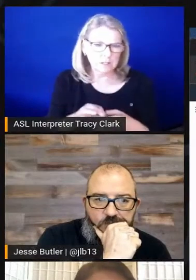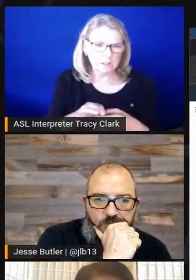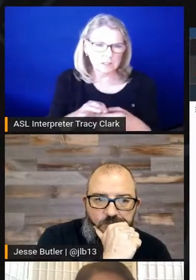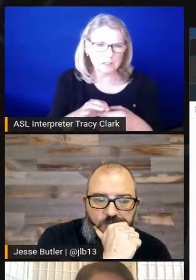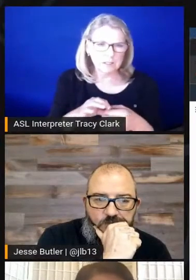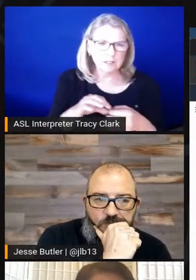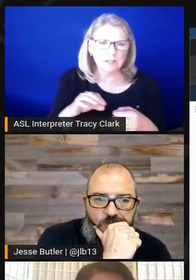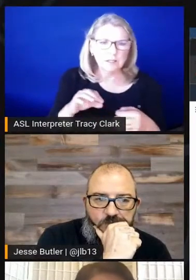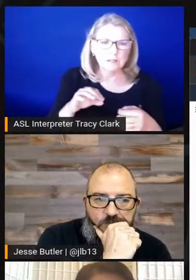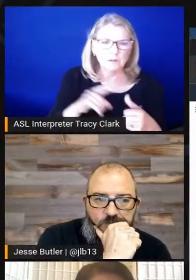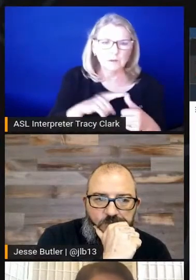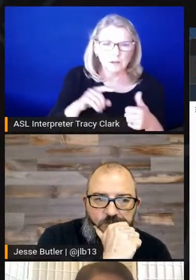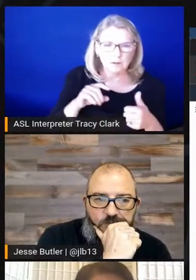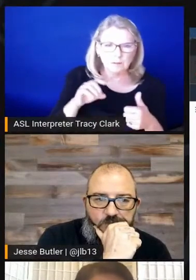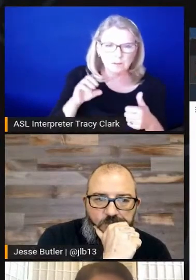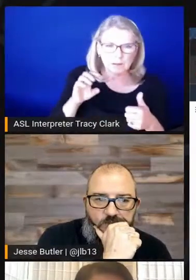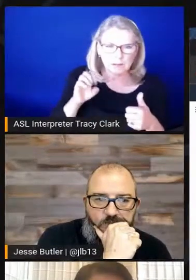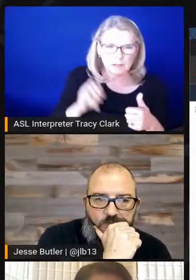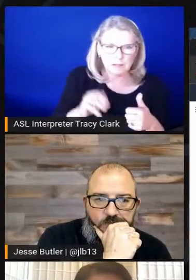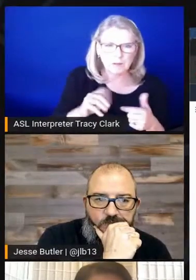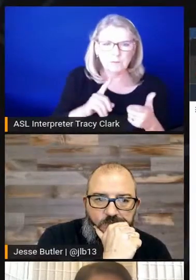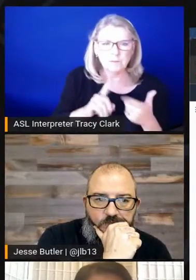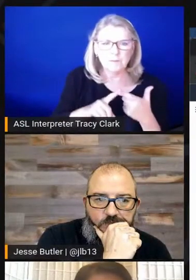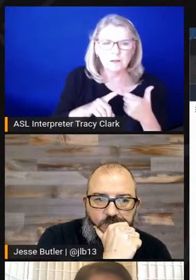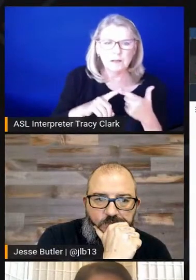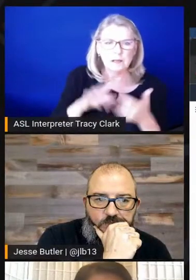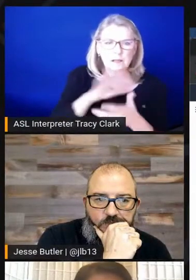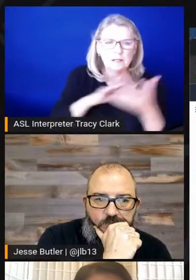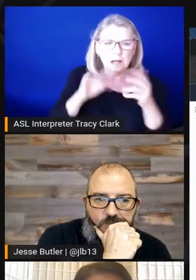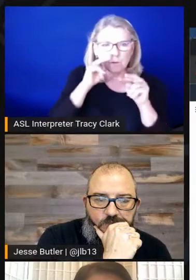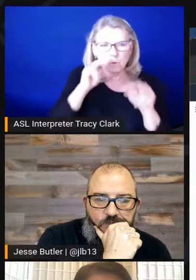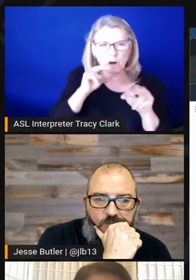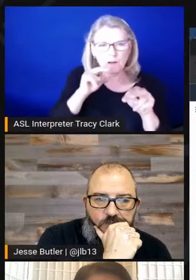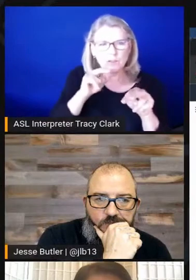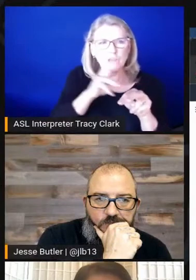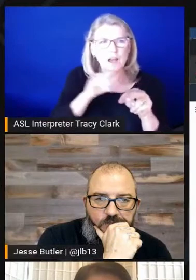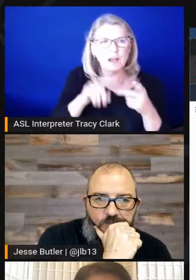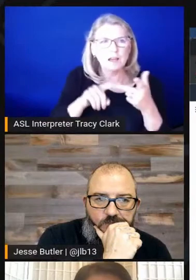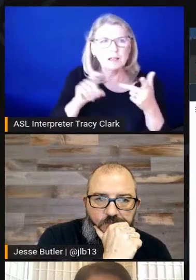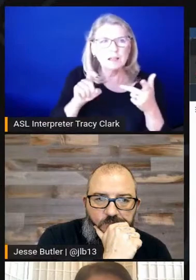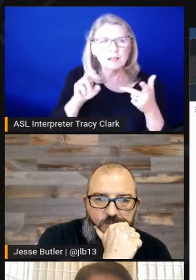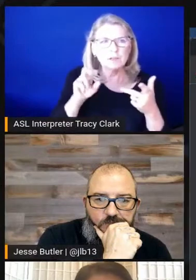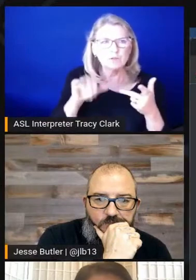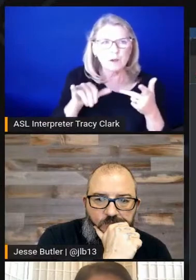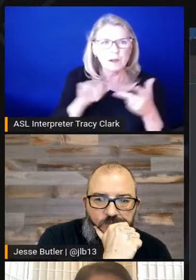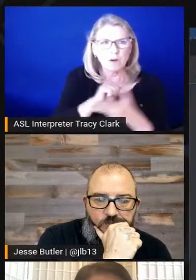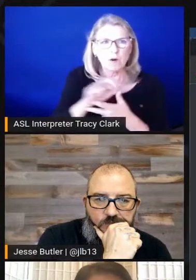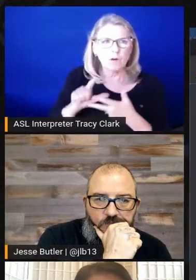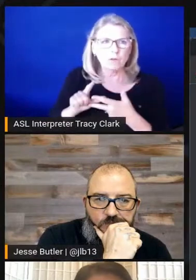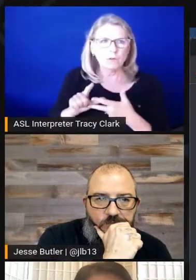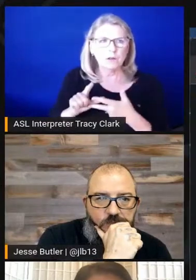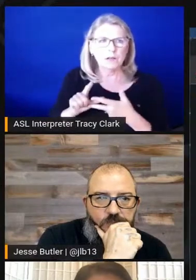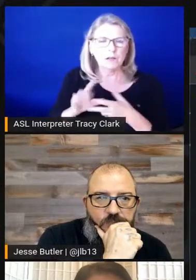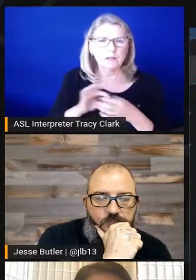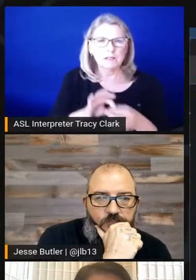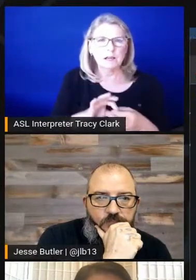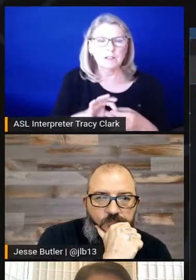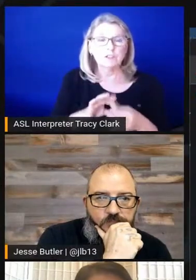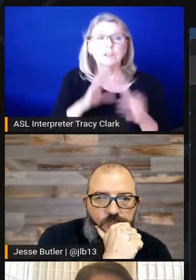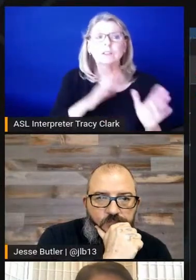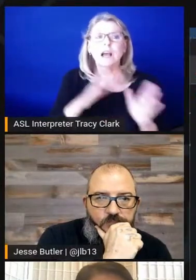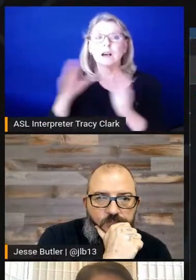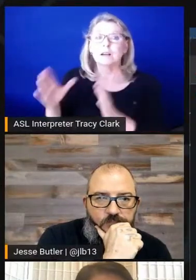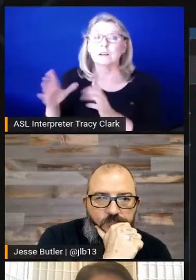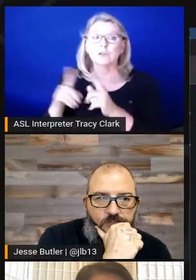attached. For now, we're only going to focus on AMP though. And then if we just move over to our console,